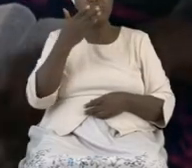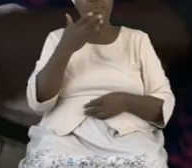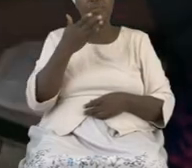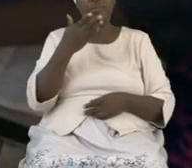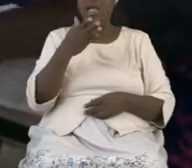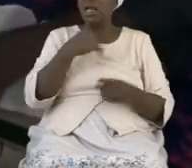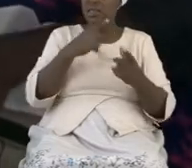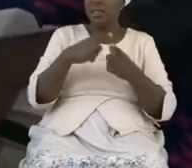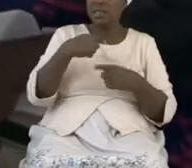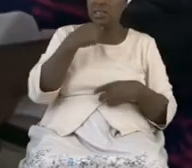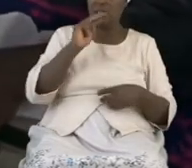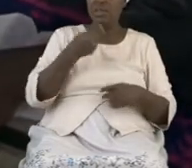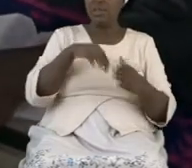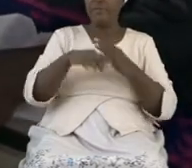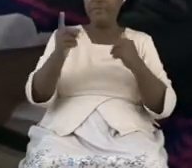1 John